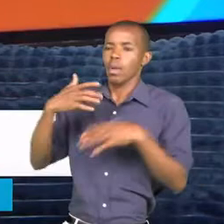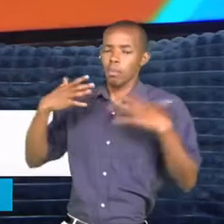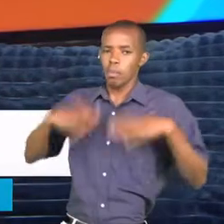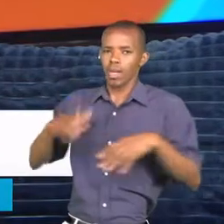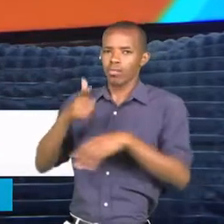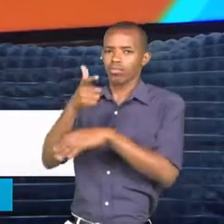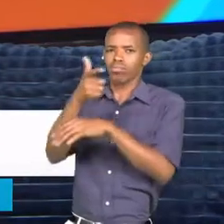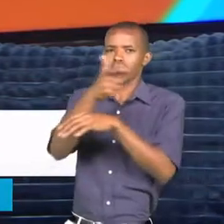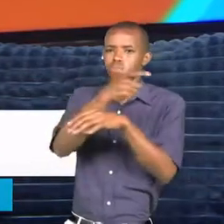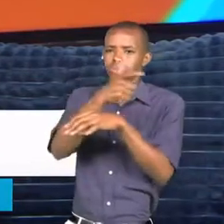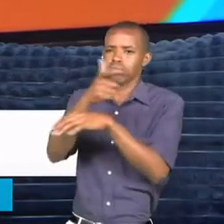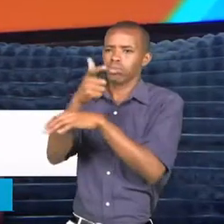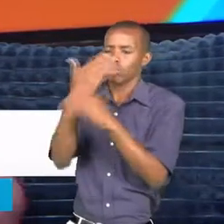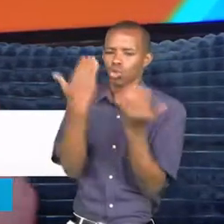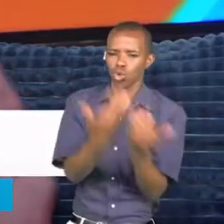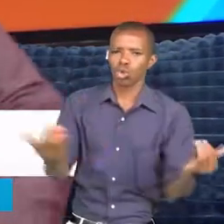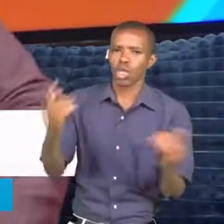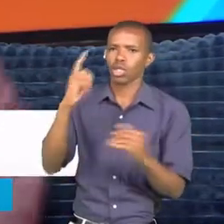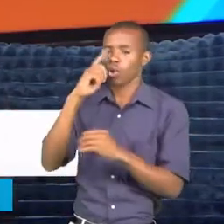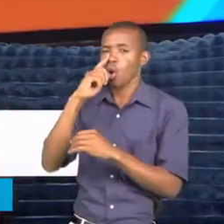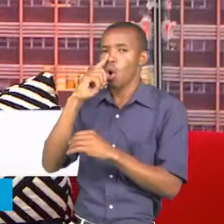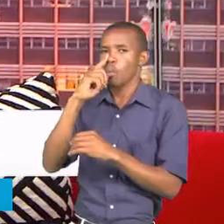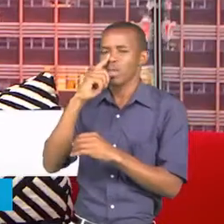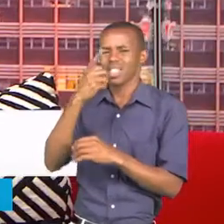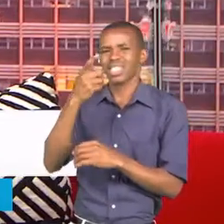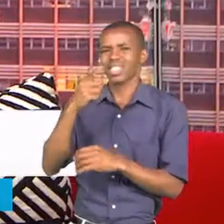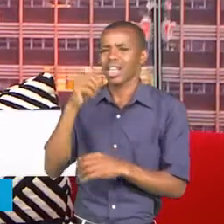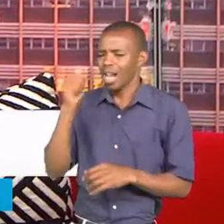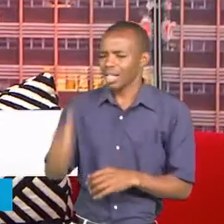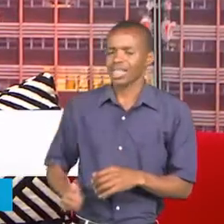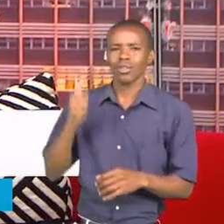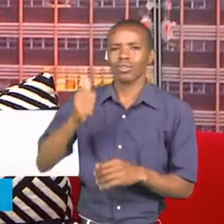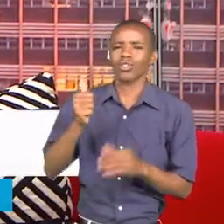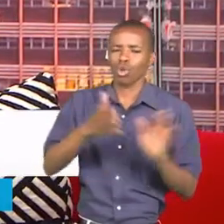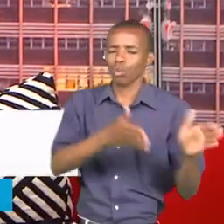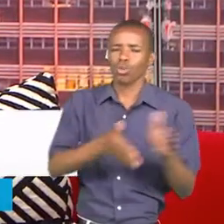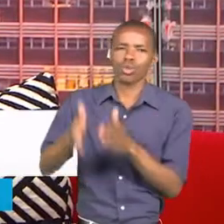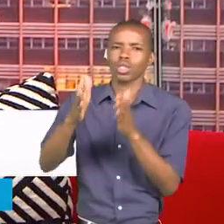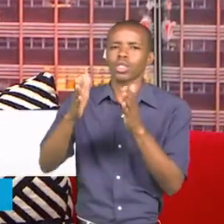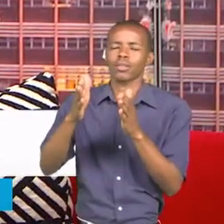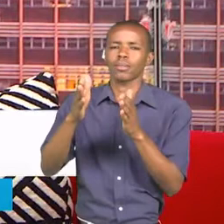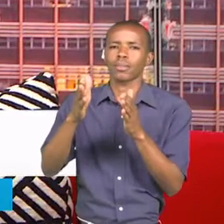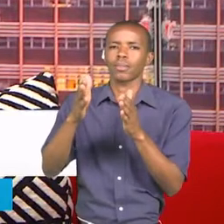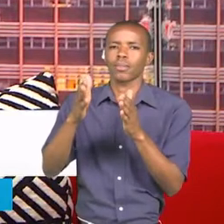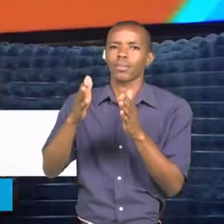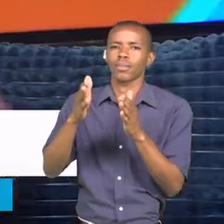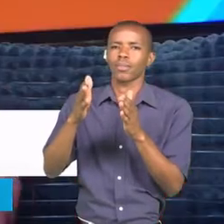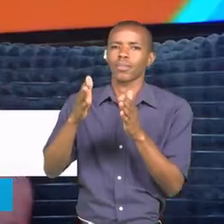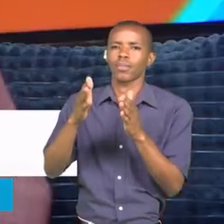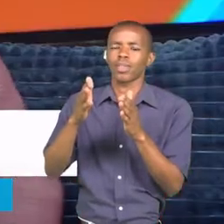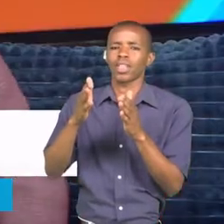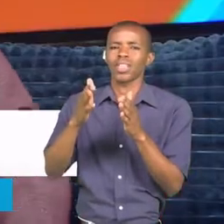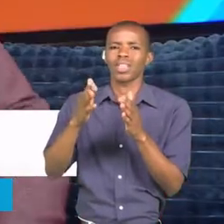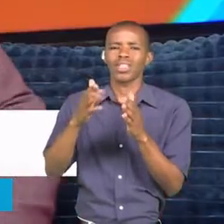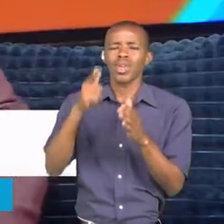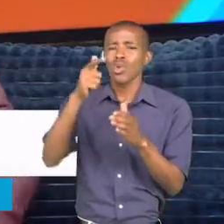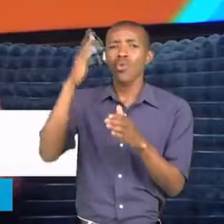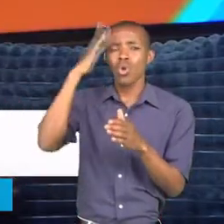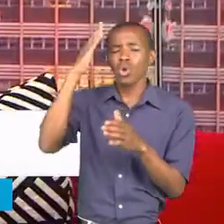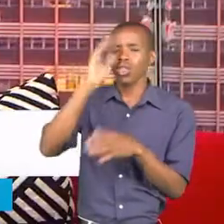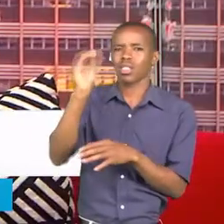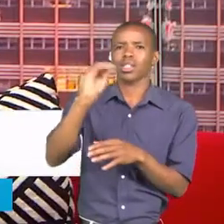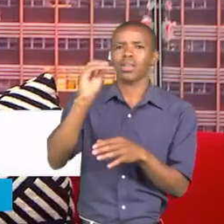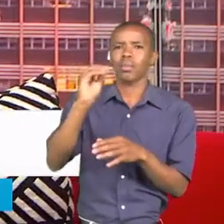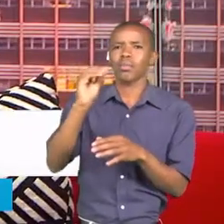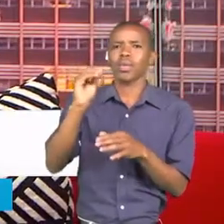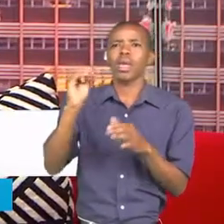the children's home. Yes. Yeah. Because it's a selfie opportunity. Yeah, yeah, it's a, it's, I don't know, but you guys, leave your it's camera. It's not that you don't know, yeah, sir. Yeah, let